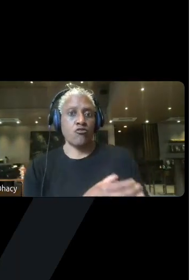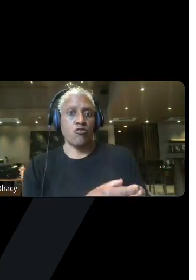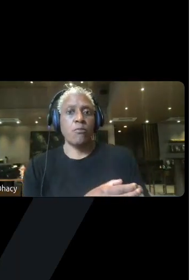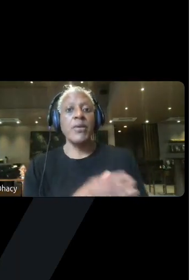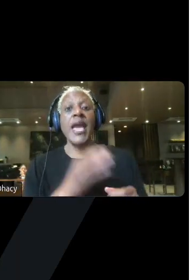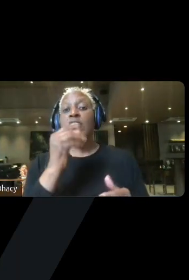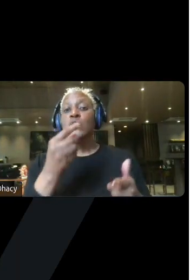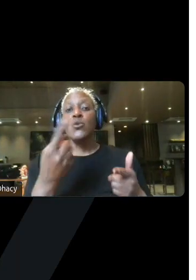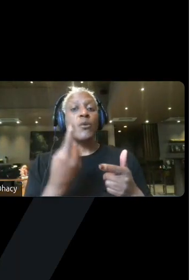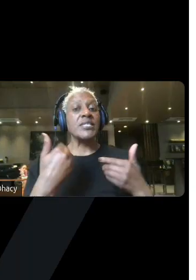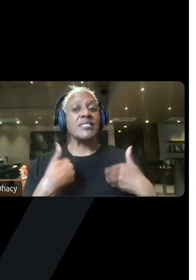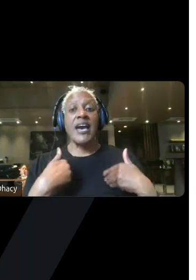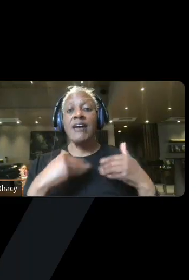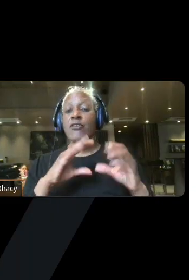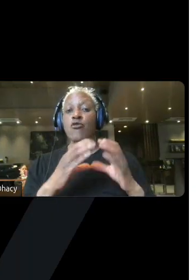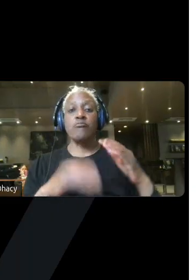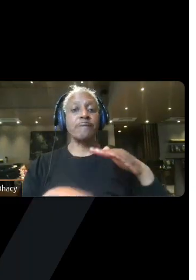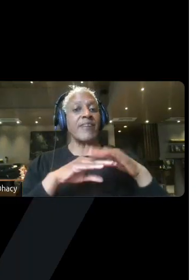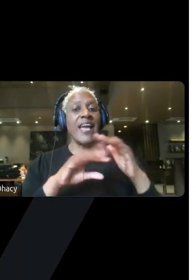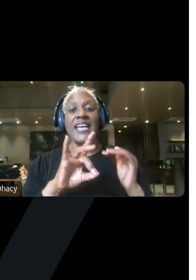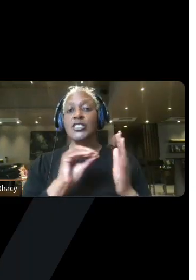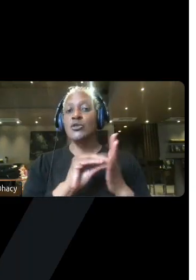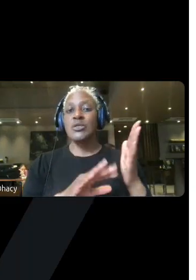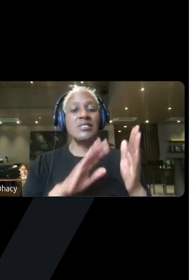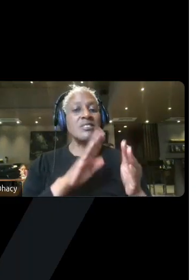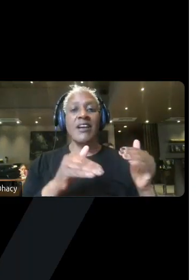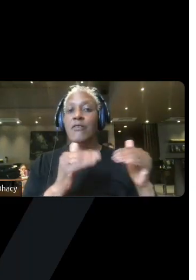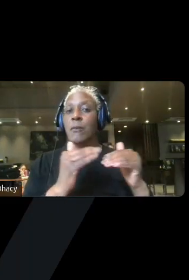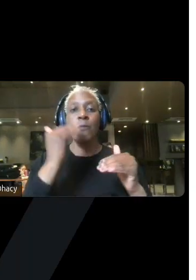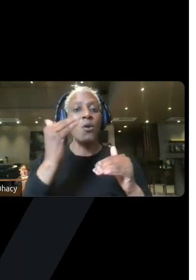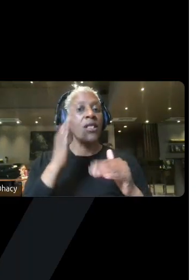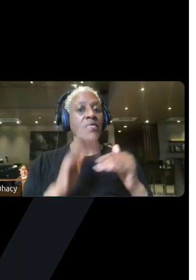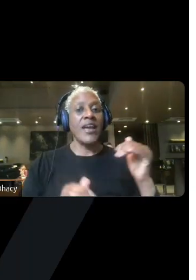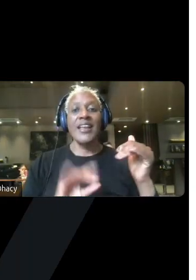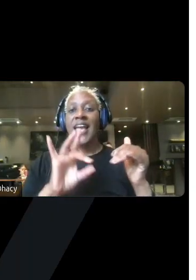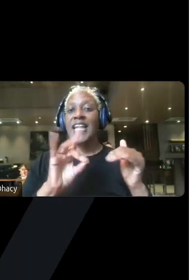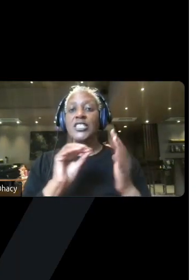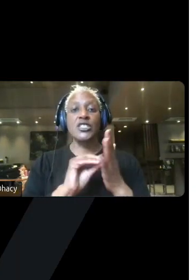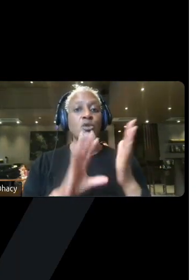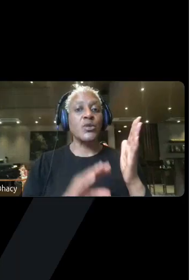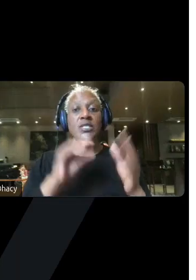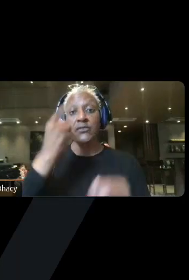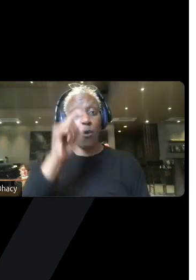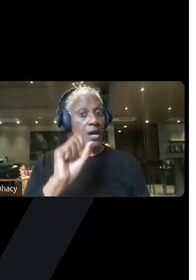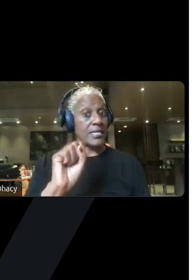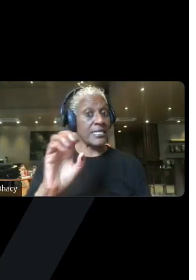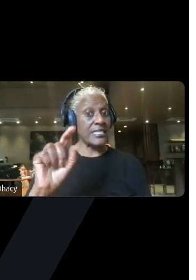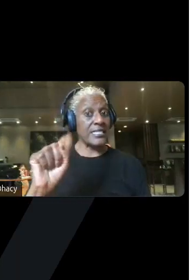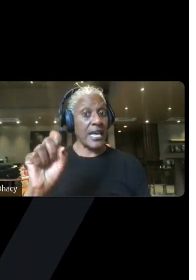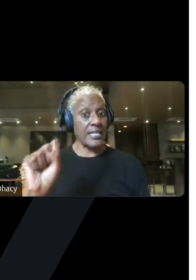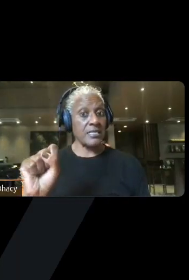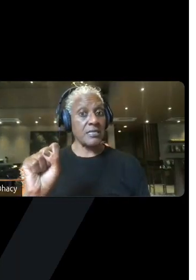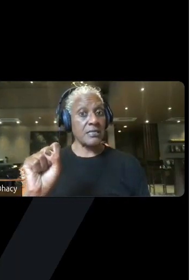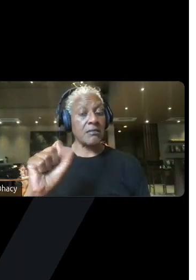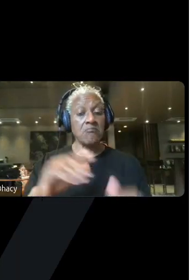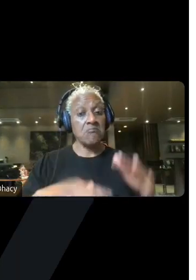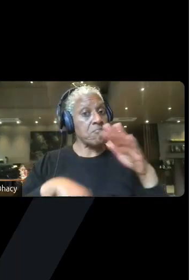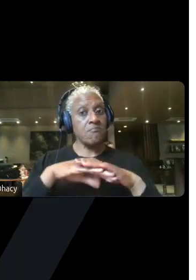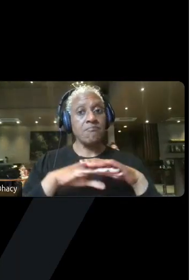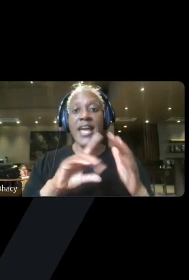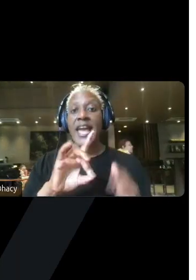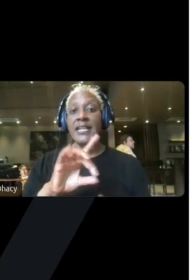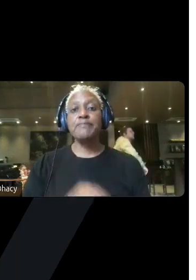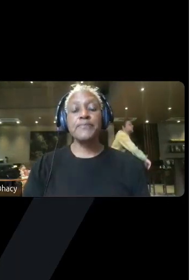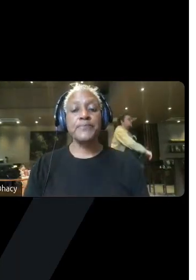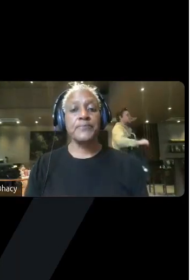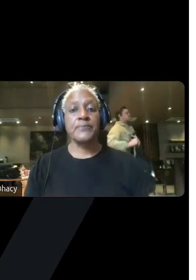to 8 students. So you'll never have more than 8 set students at a time. It would be 8 or less. It could even be just a few students. We